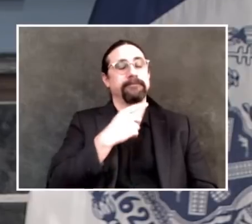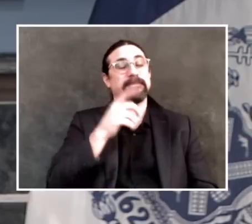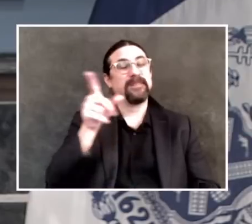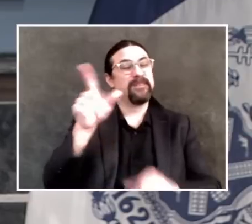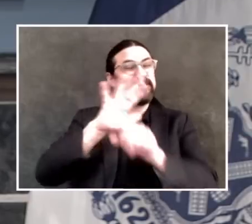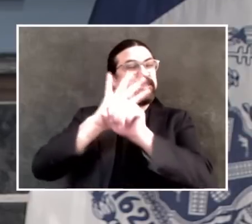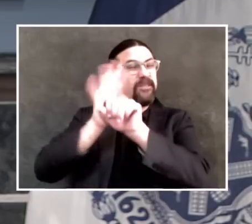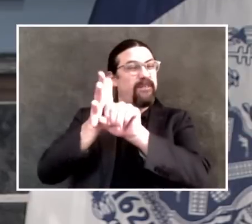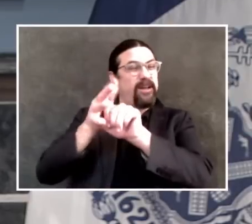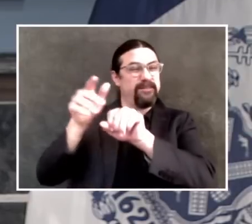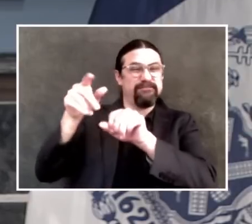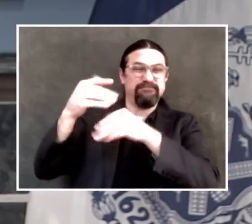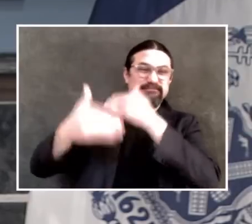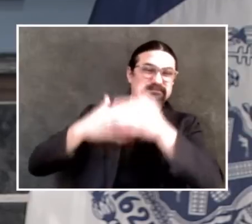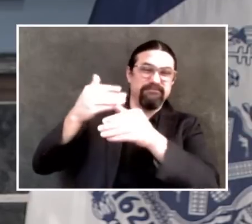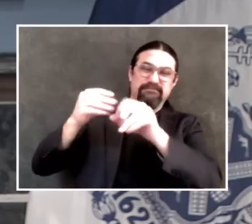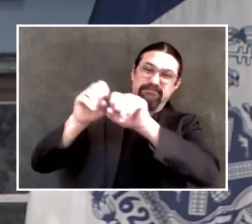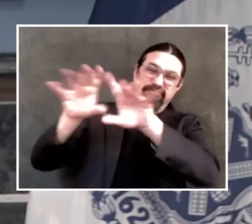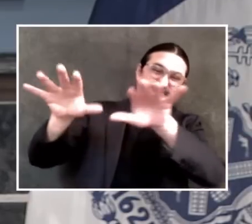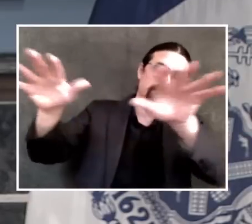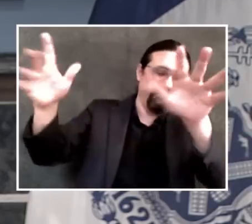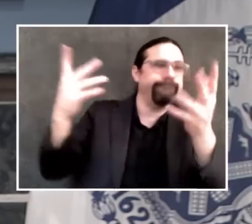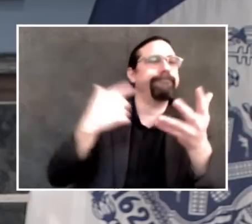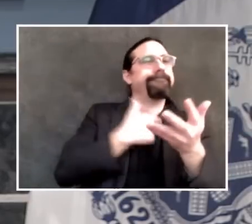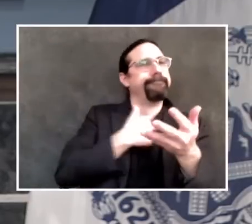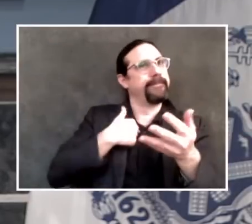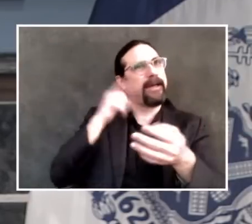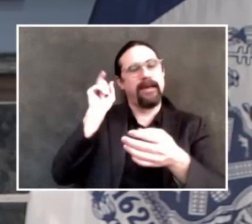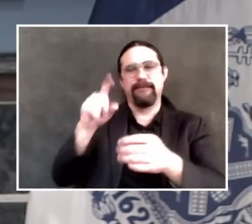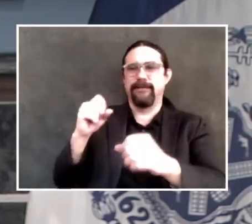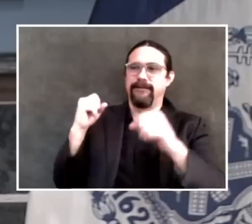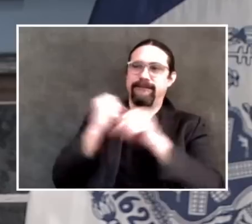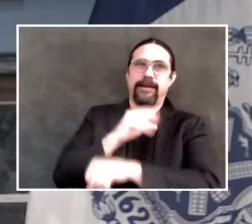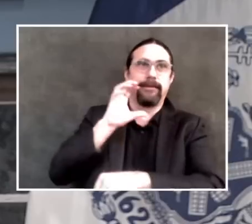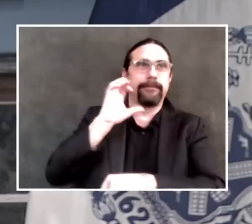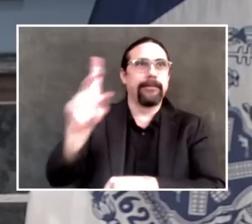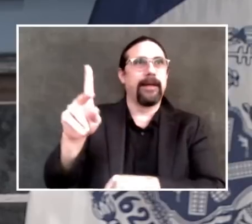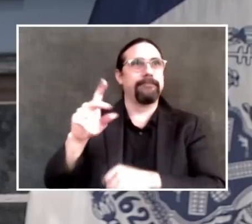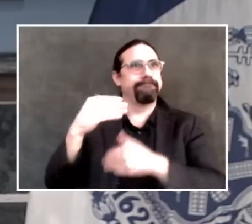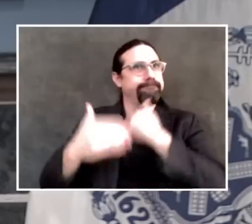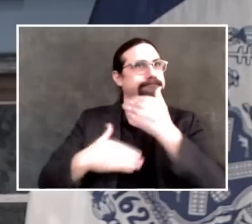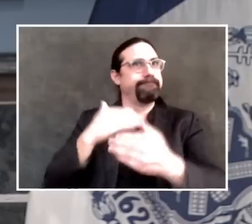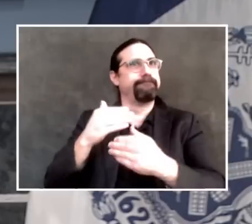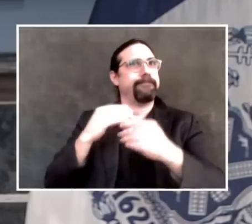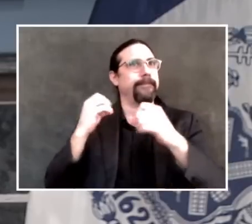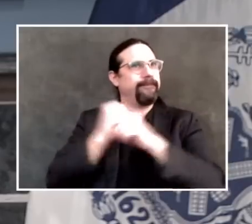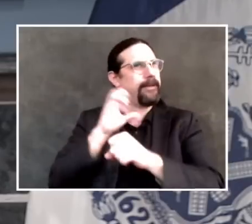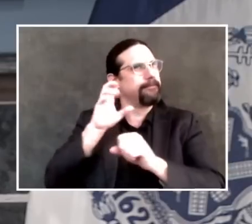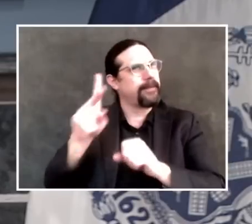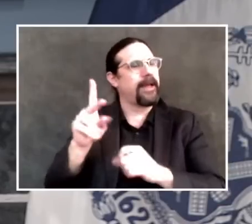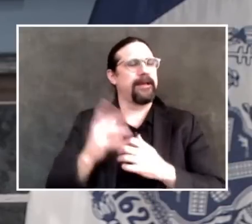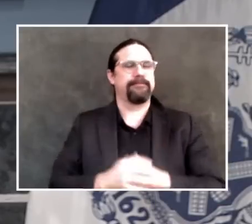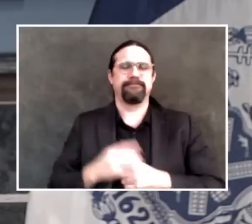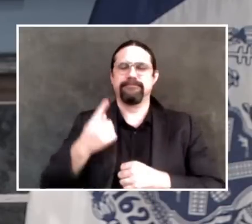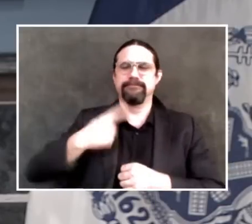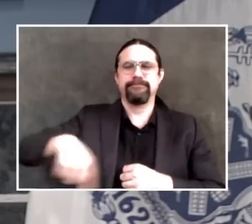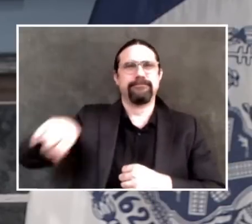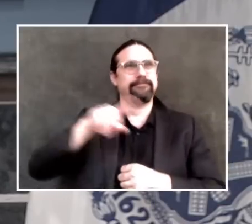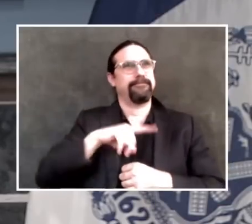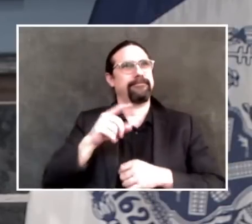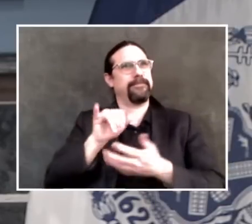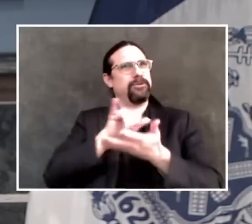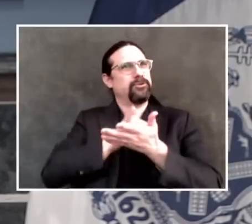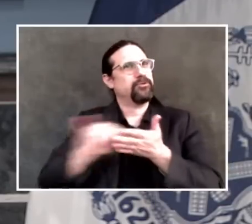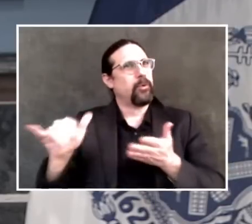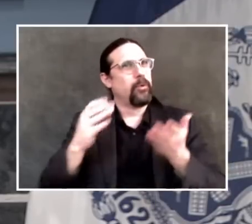if we do it the way we're capable of as New Yorkers, the toughest, strongest, most resilient people in this nation, we